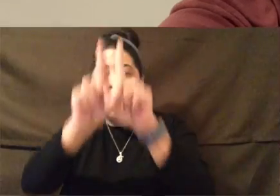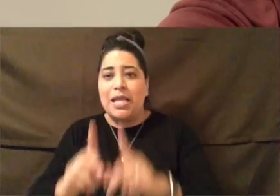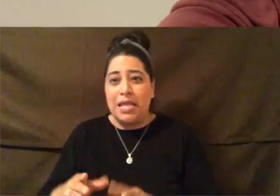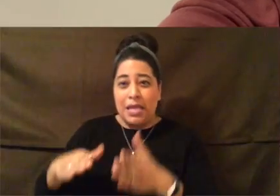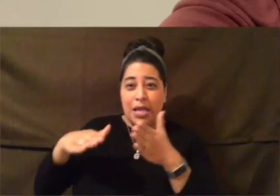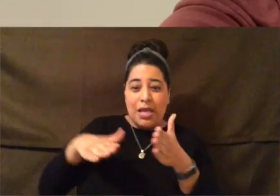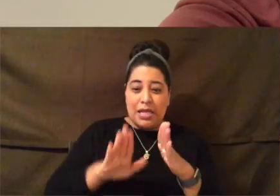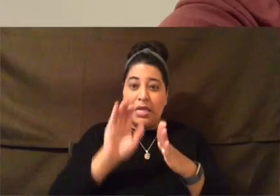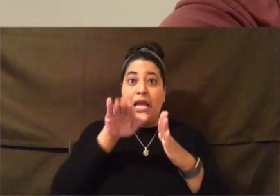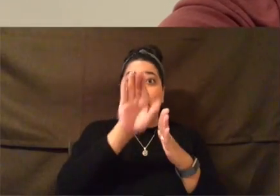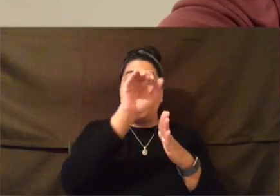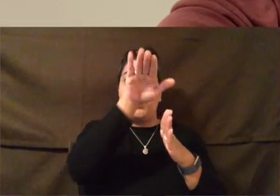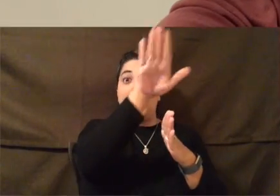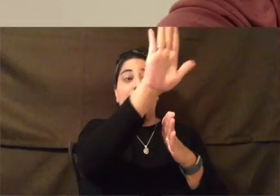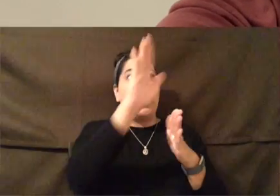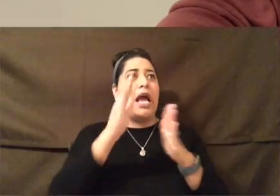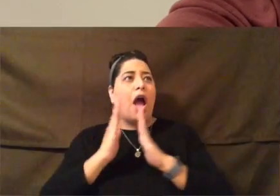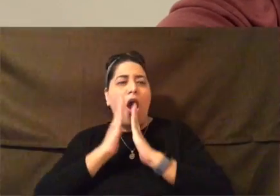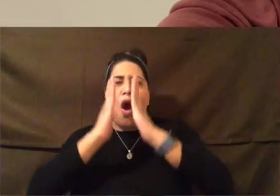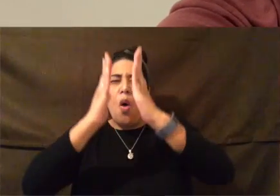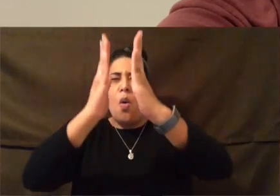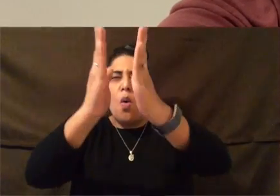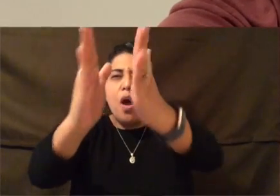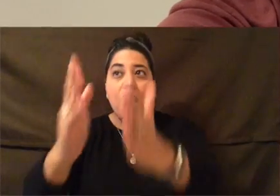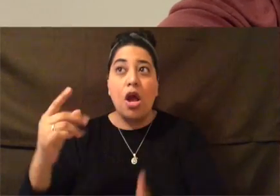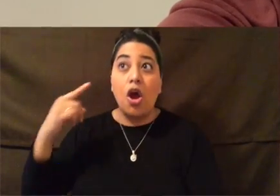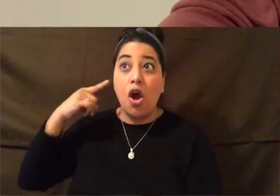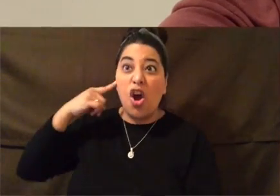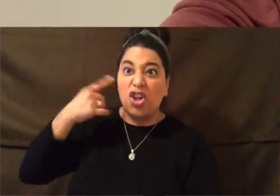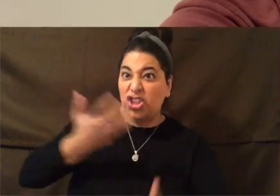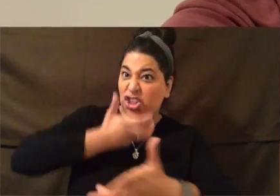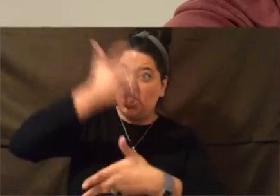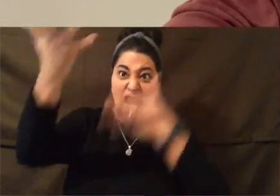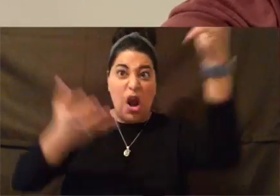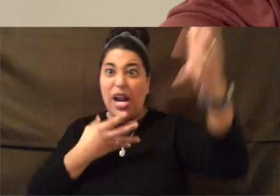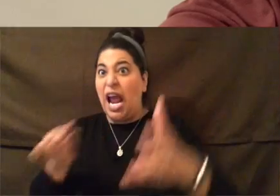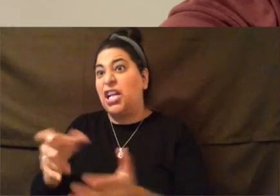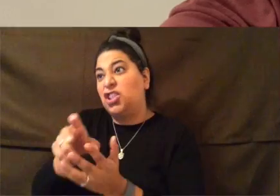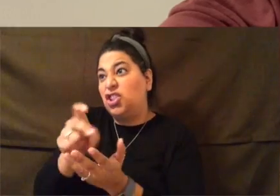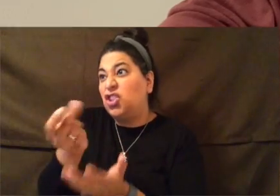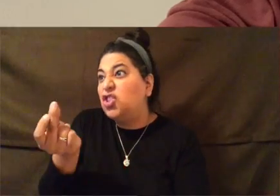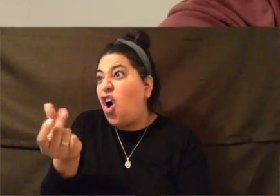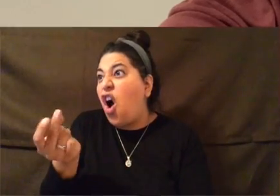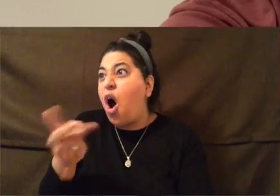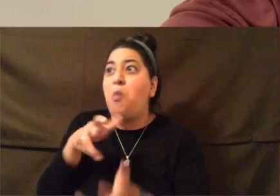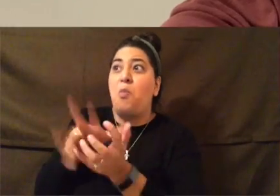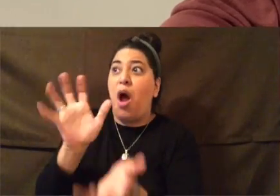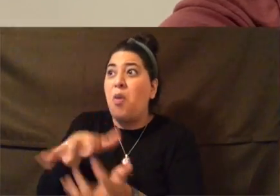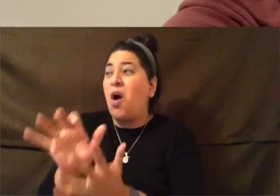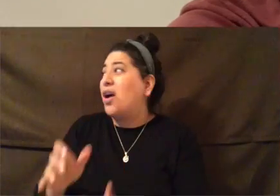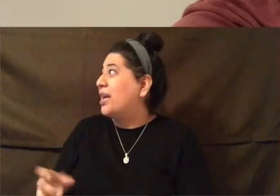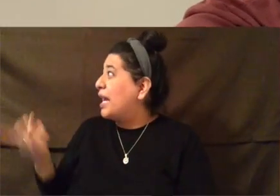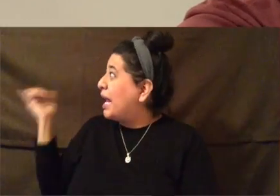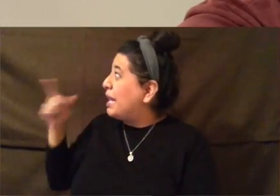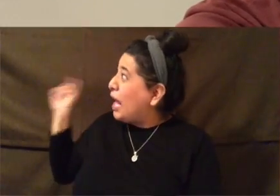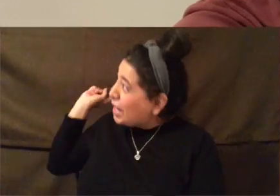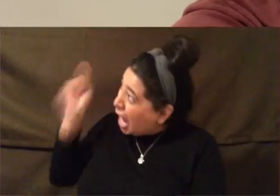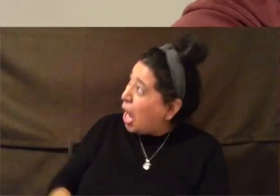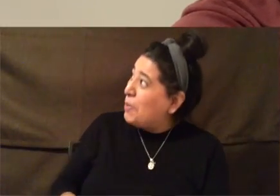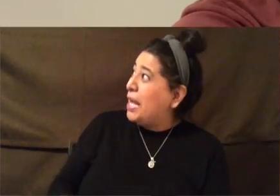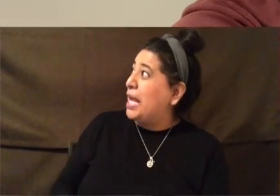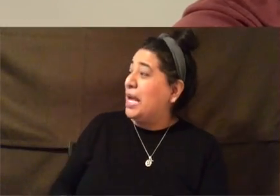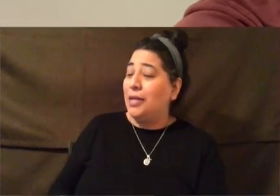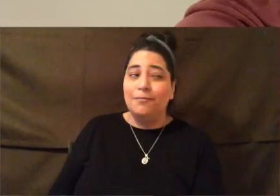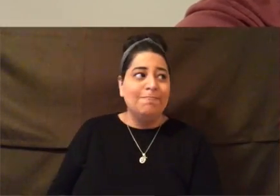long hallway. They hadn't gone far when they heard shouting behind them. Dogs barked in the distance. "They're